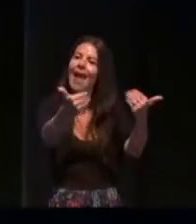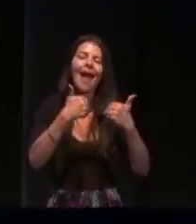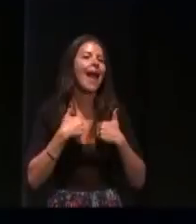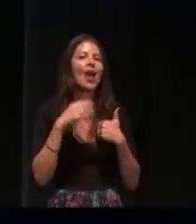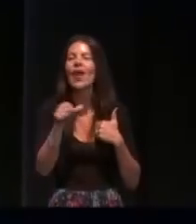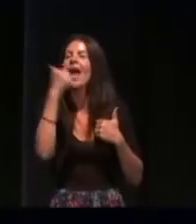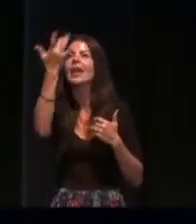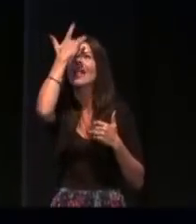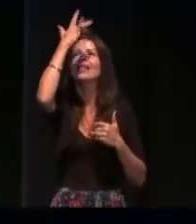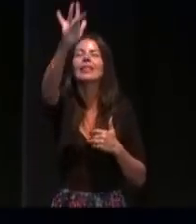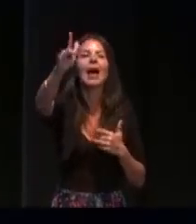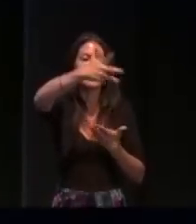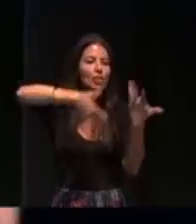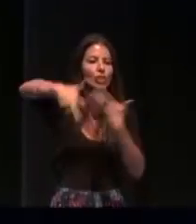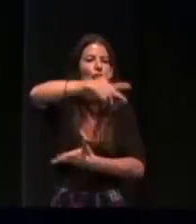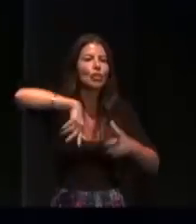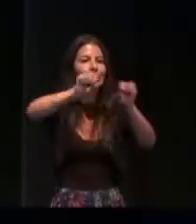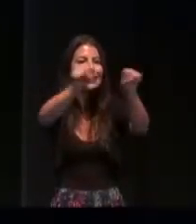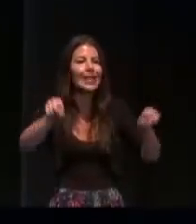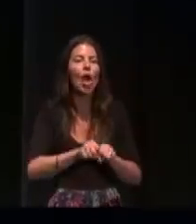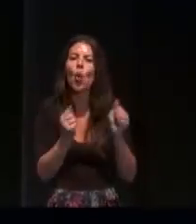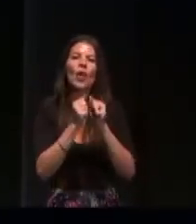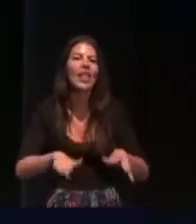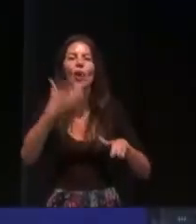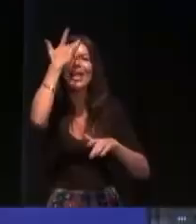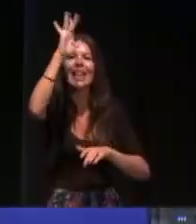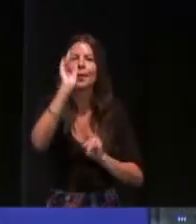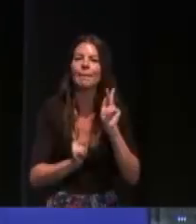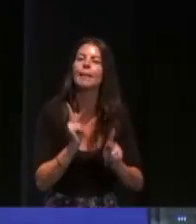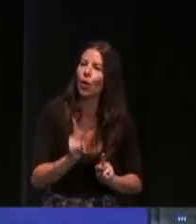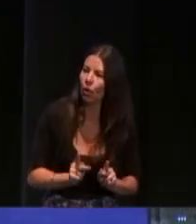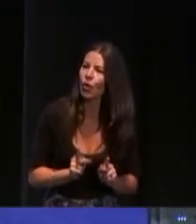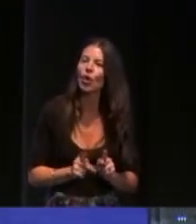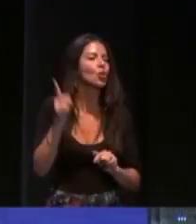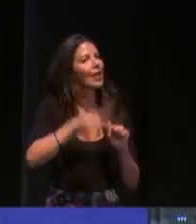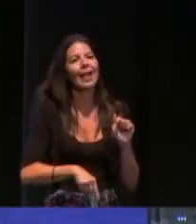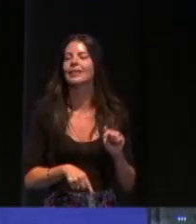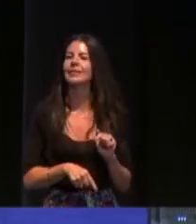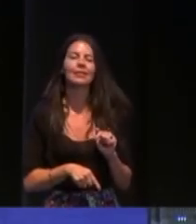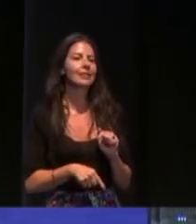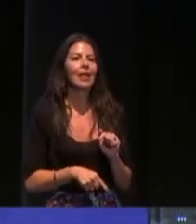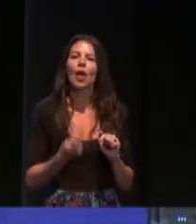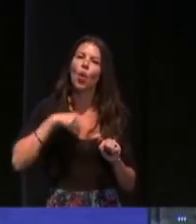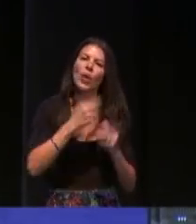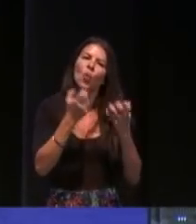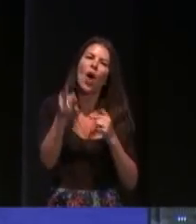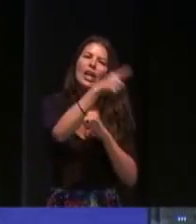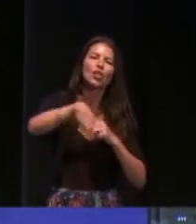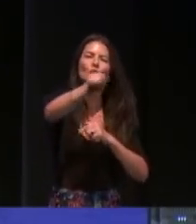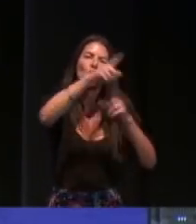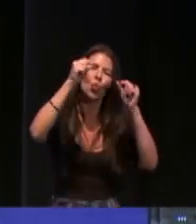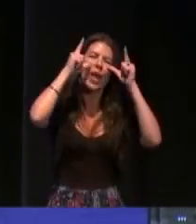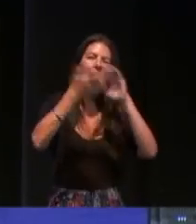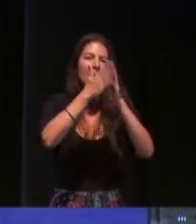an enlightened society without enlightened people. You can't. We want you to wake up